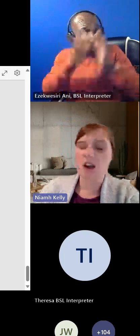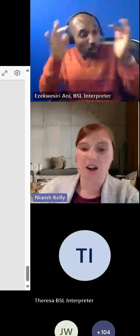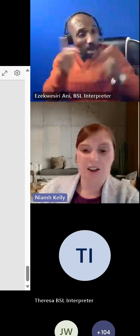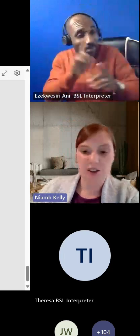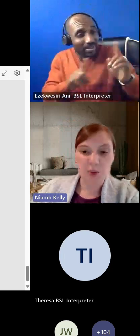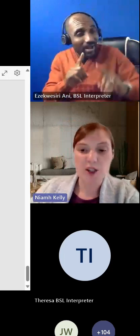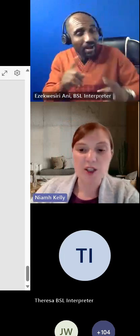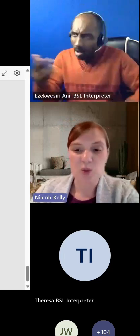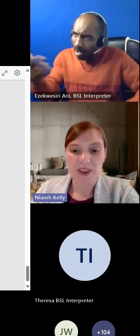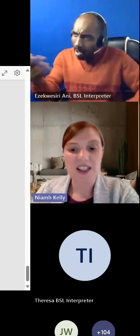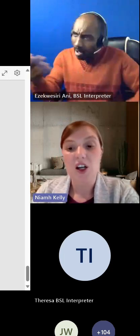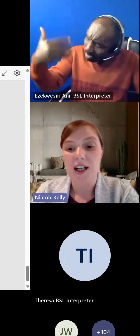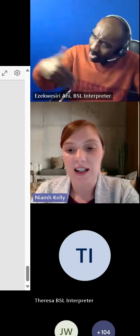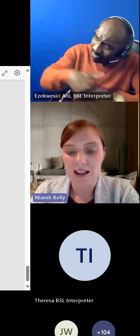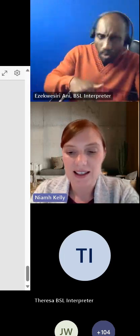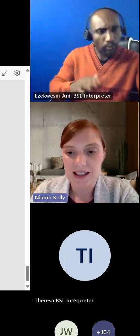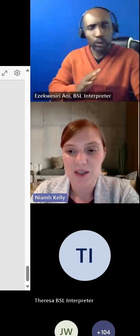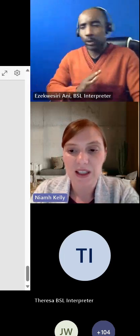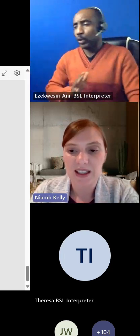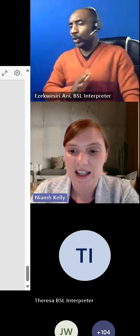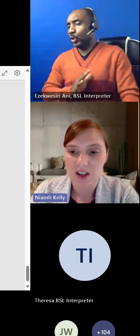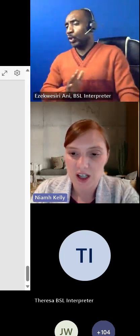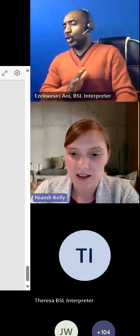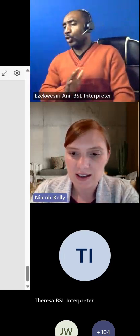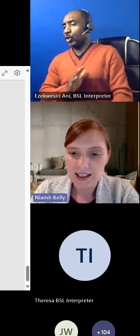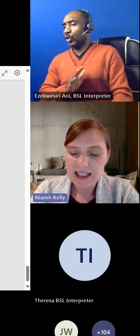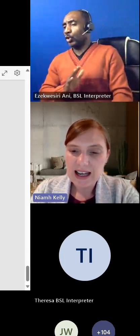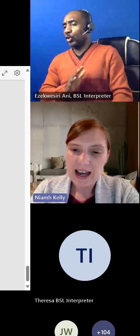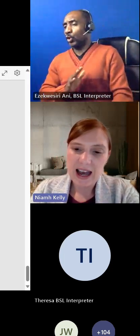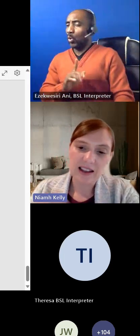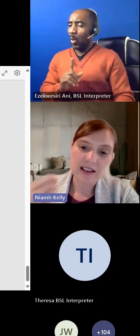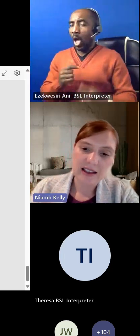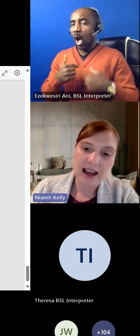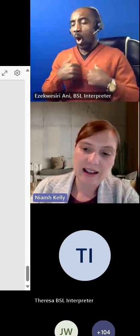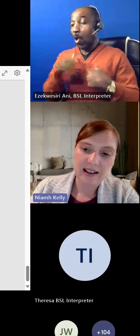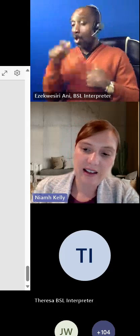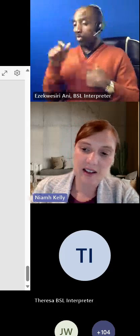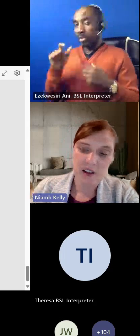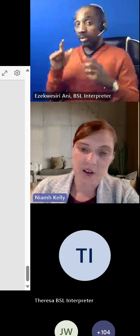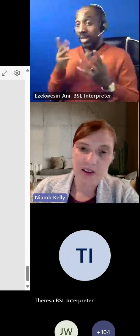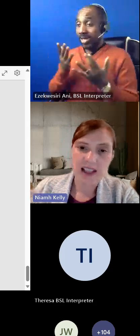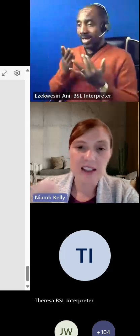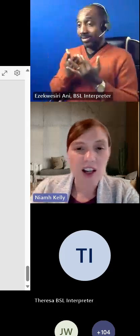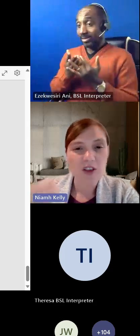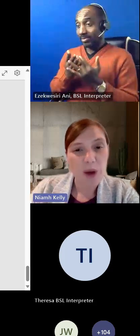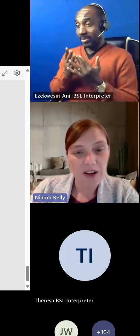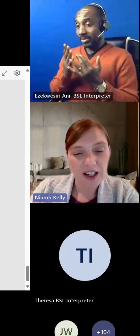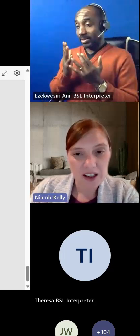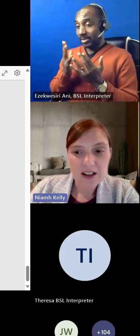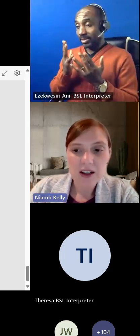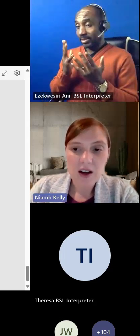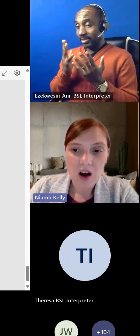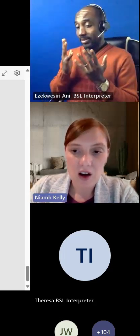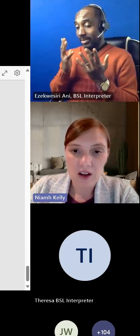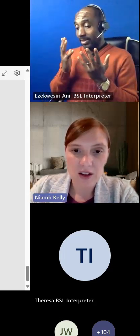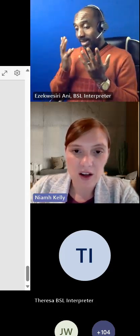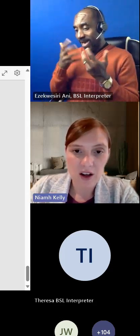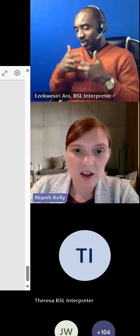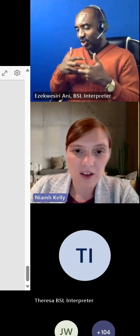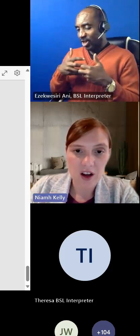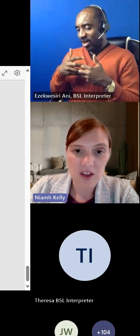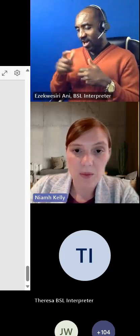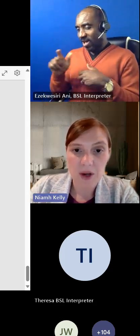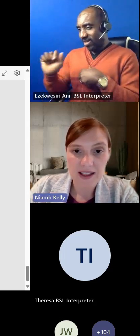the role of the person with the title accessibility engineer. And that's kind of a barrier